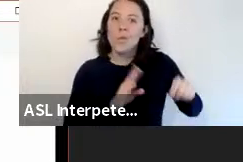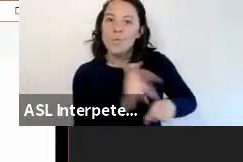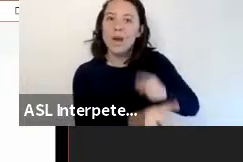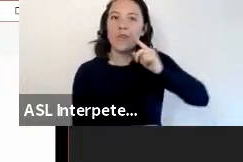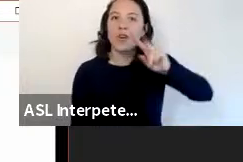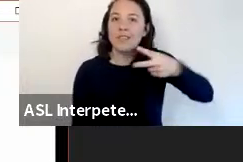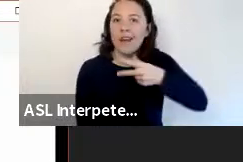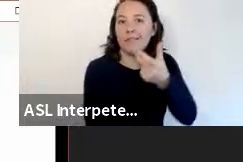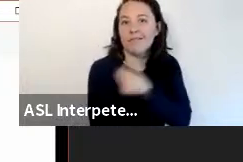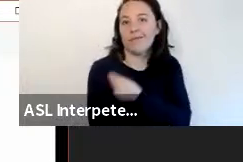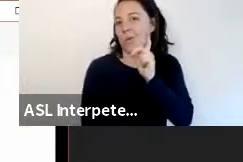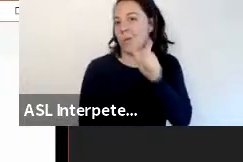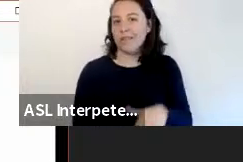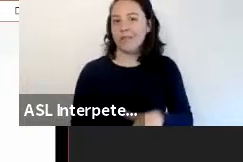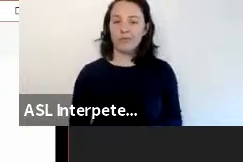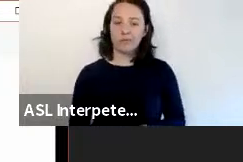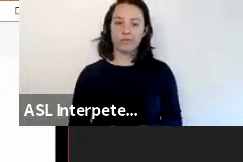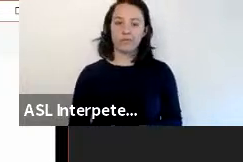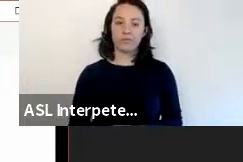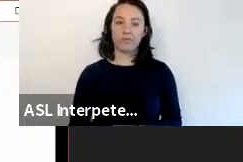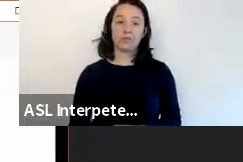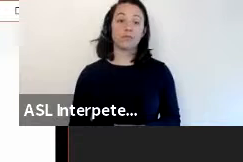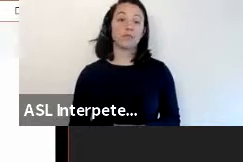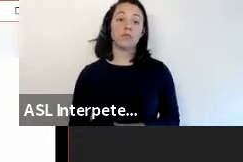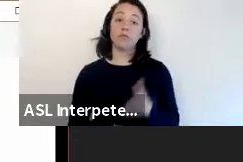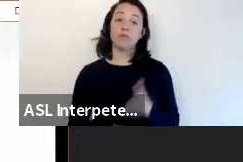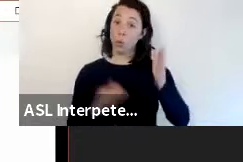So jumping right ahead to comparing these vaccines,